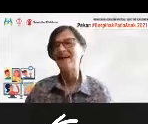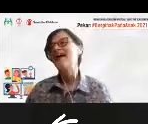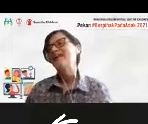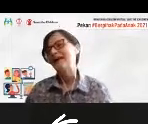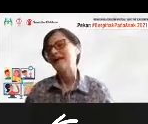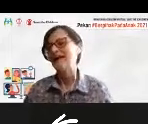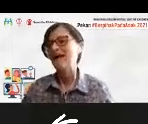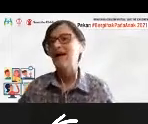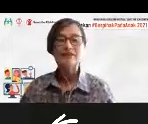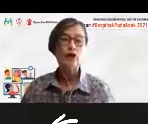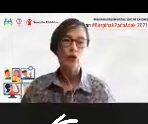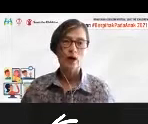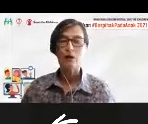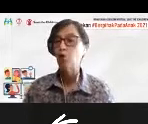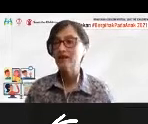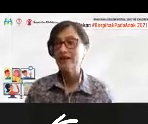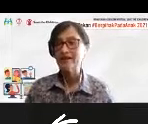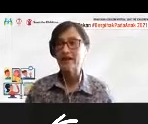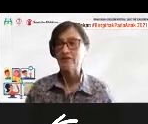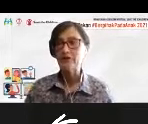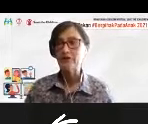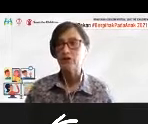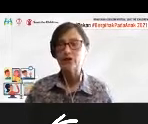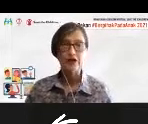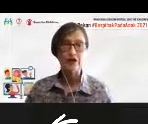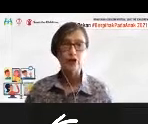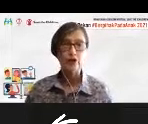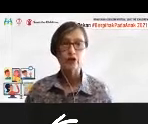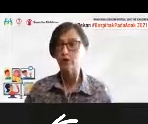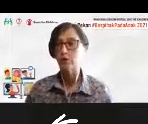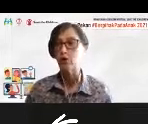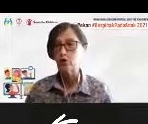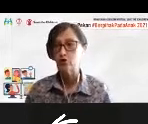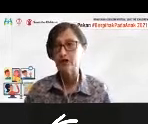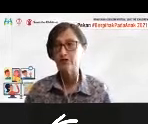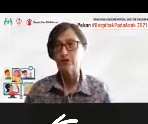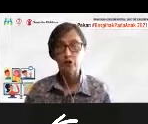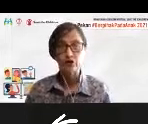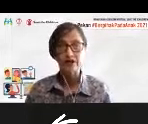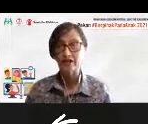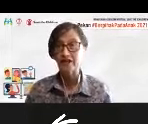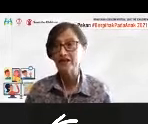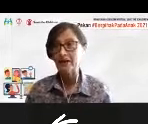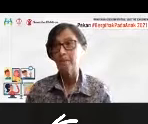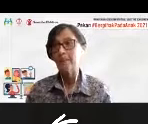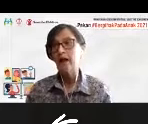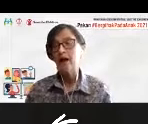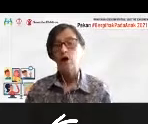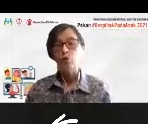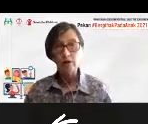Okay. So what is the government of Australia doing to support nutrition for children in